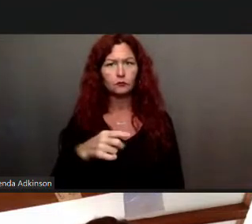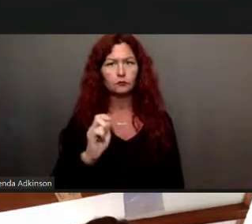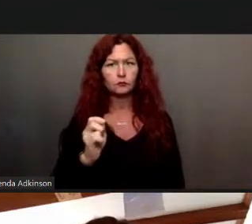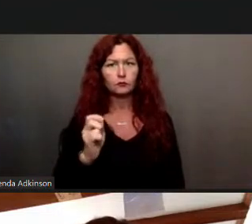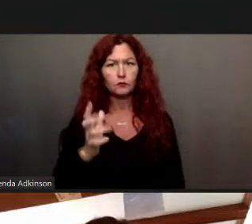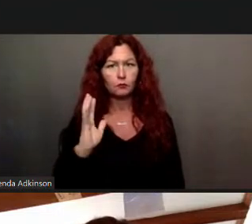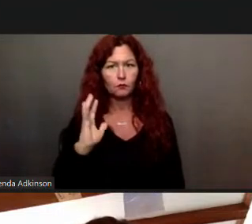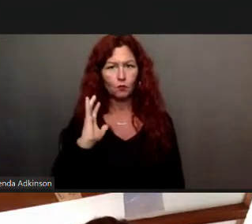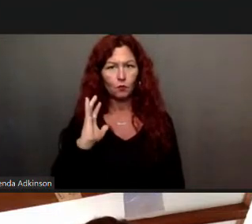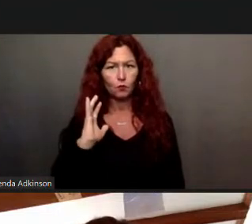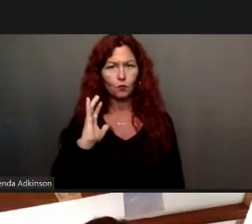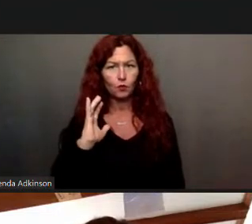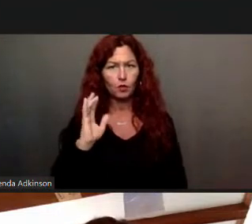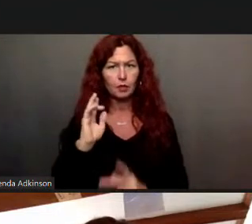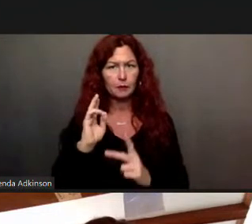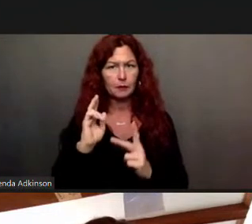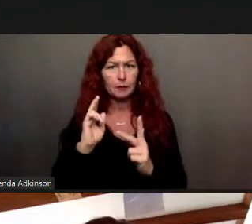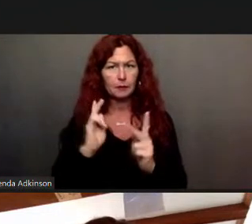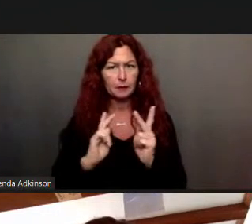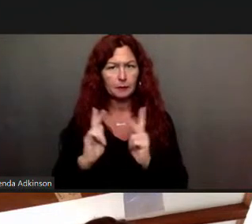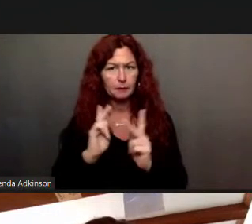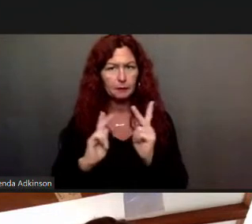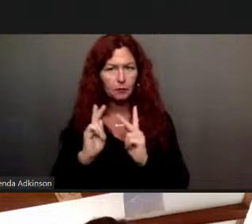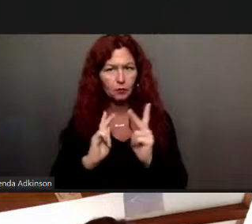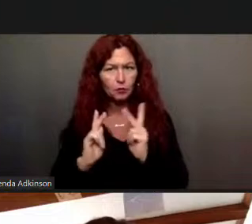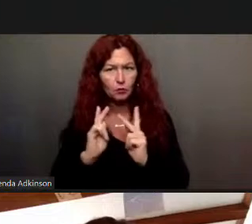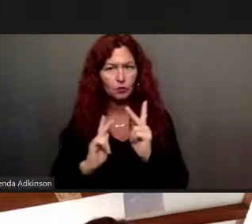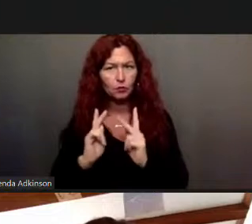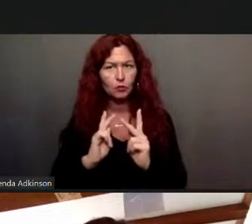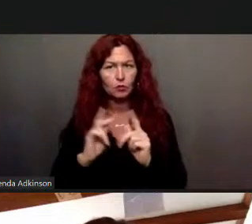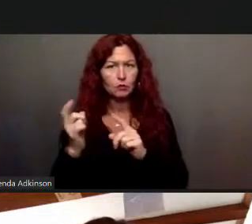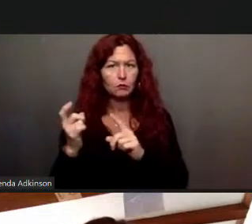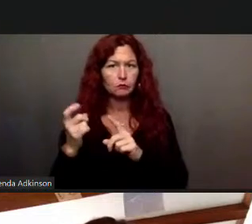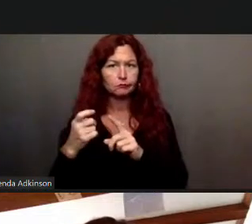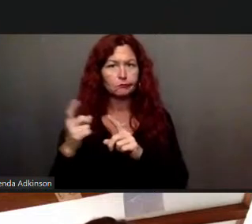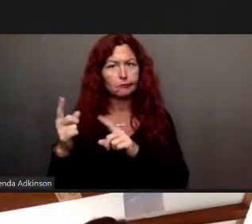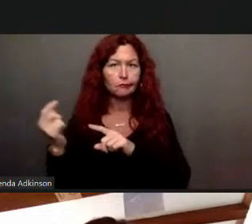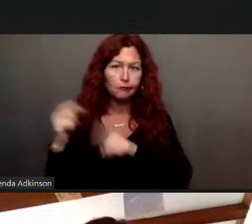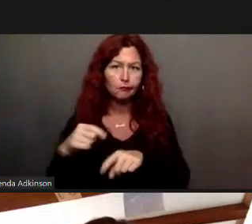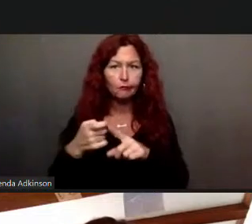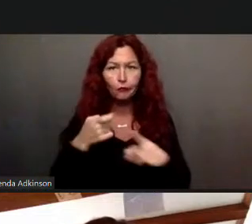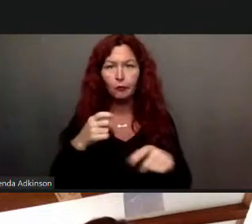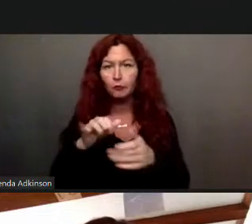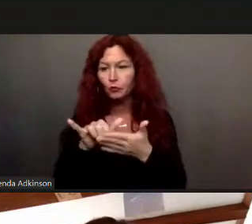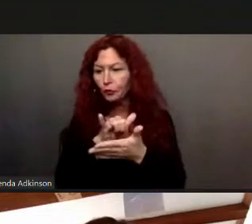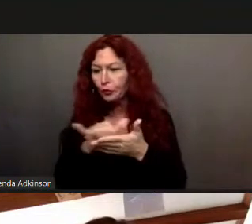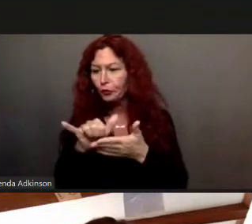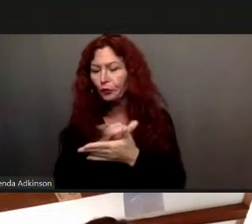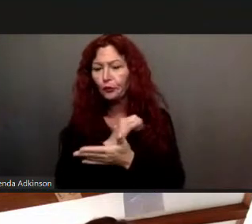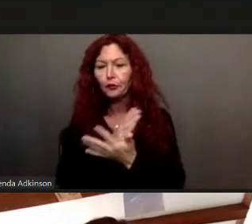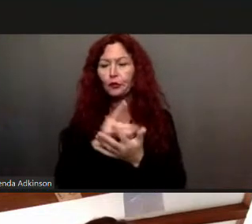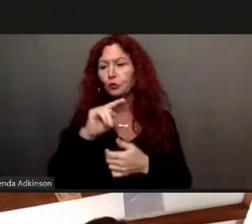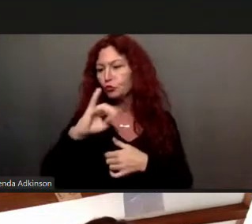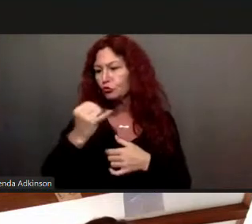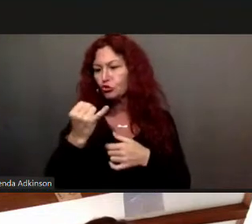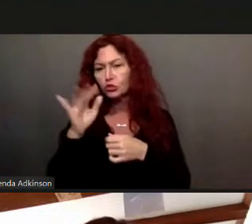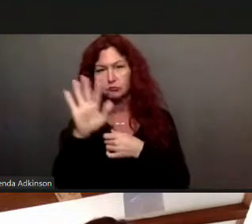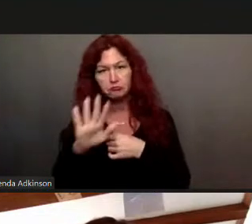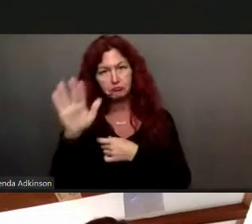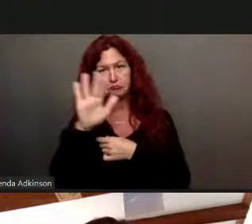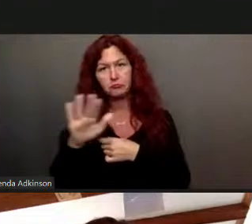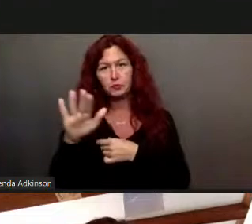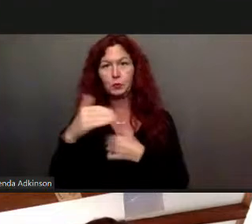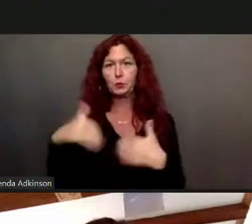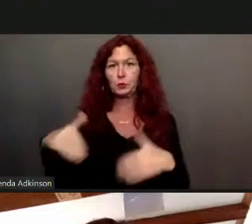area. So New York and the surrounding area, now that cases have surged in other spots